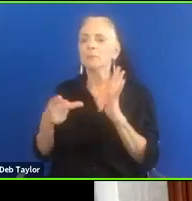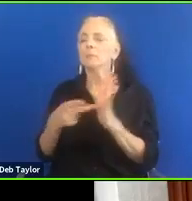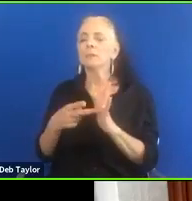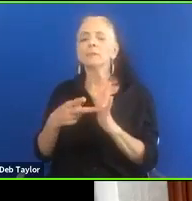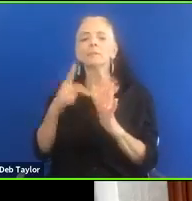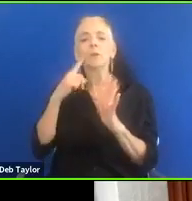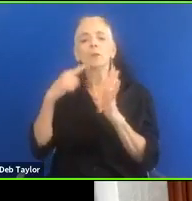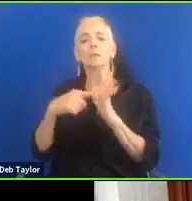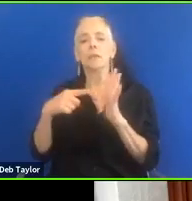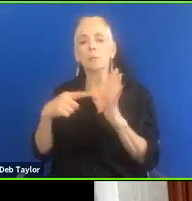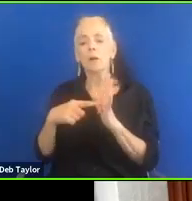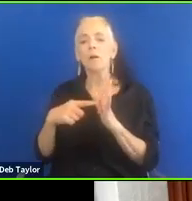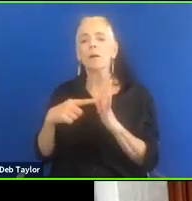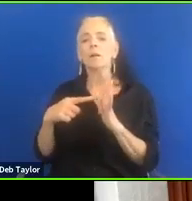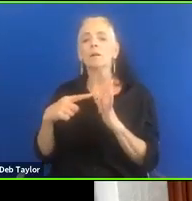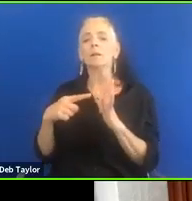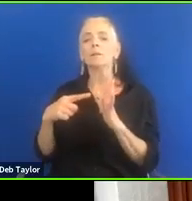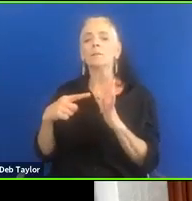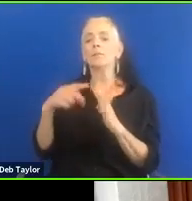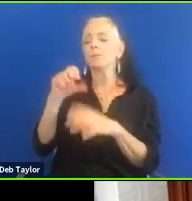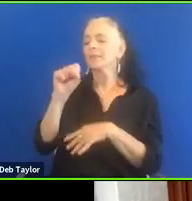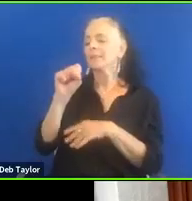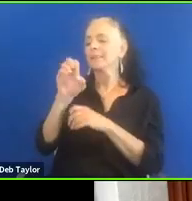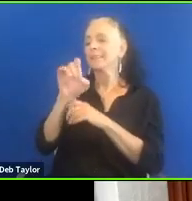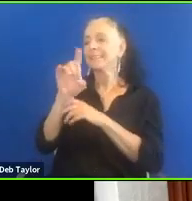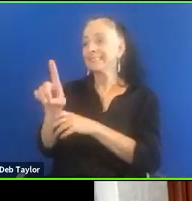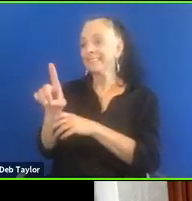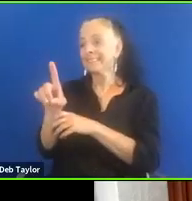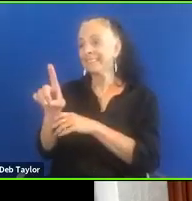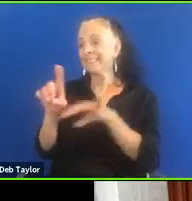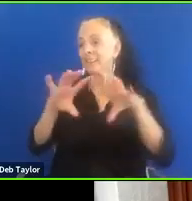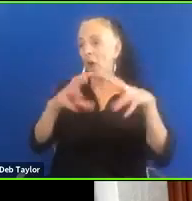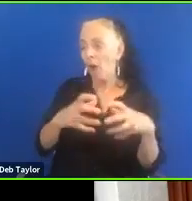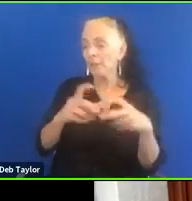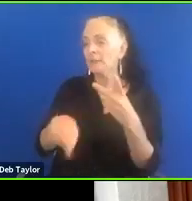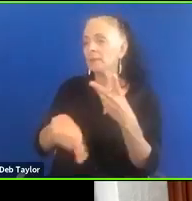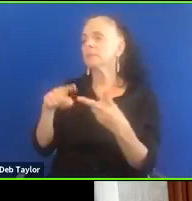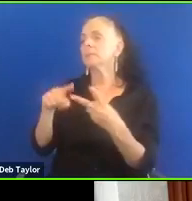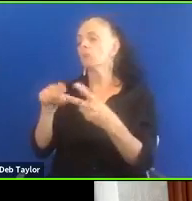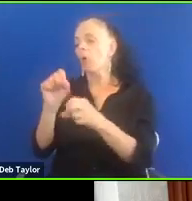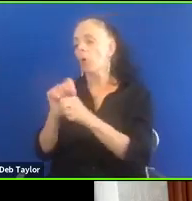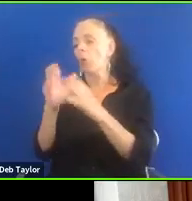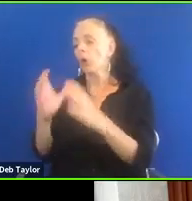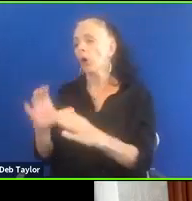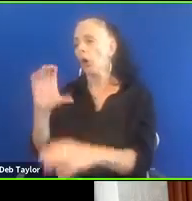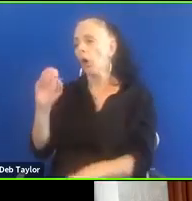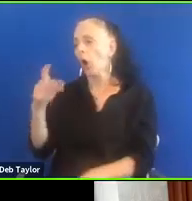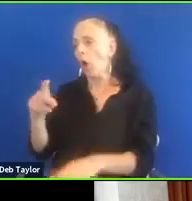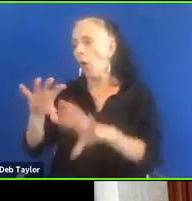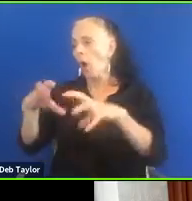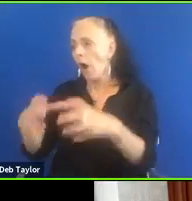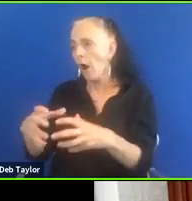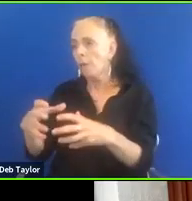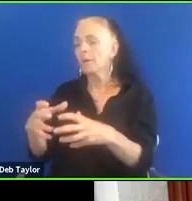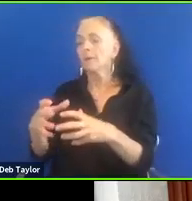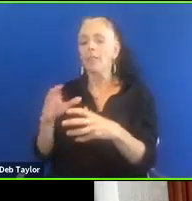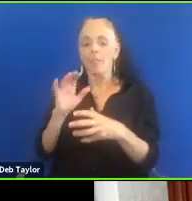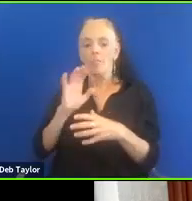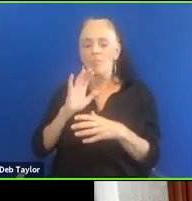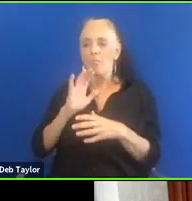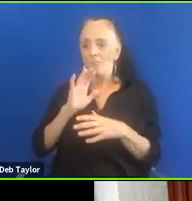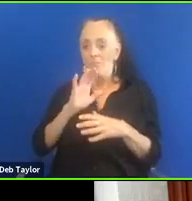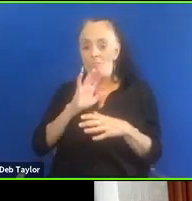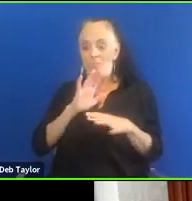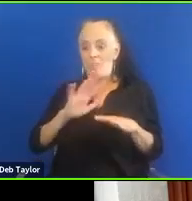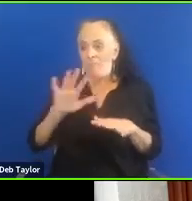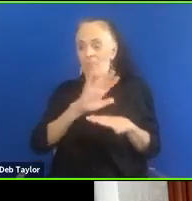the seed commons and the worker co-op movement and are able